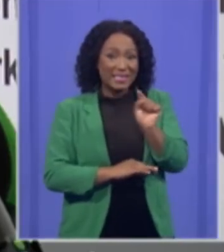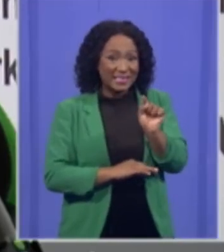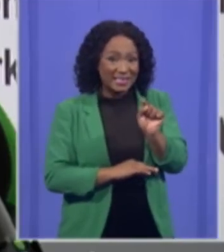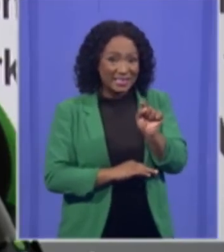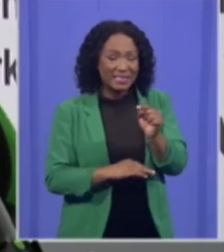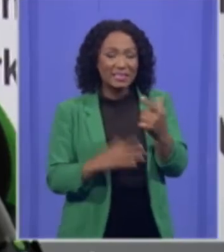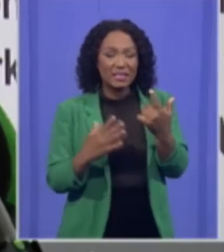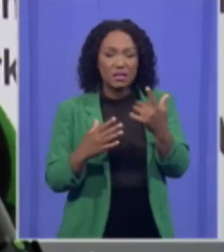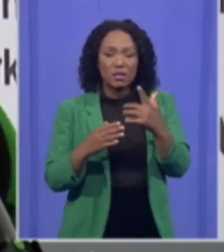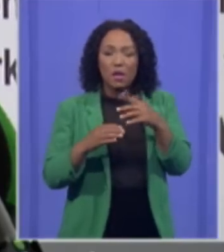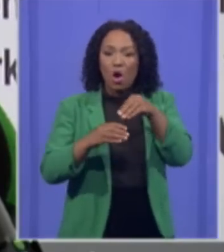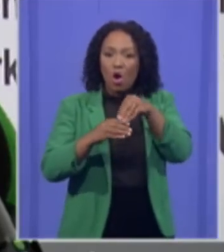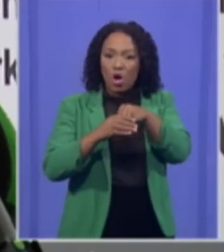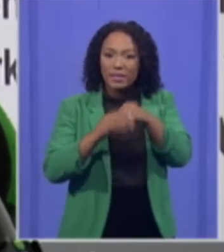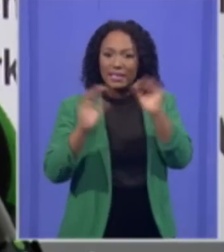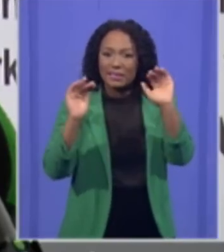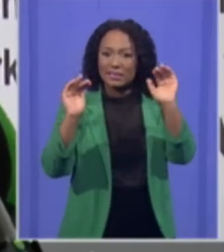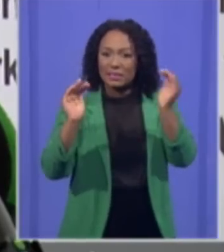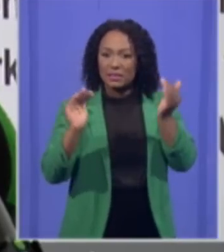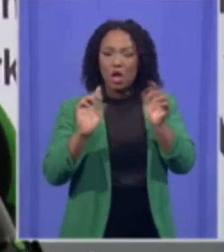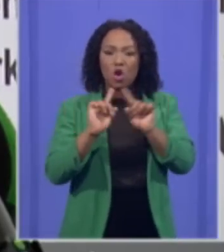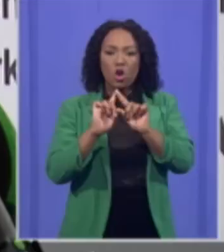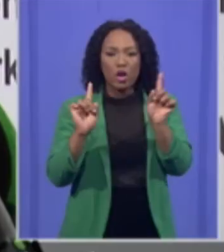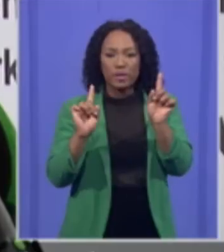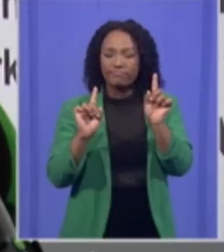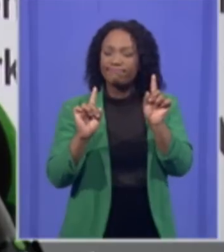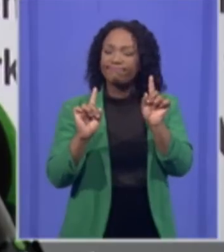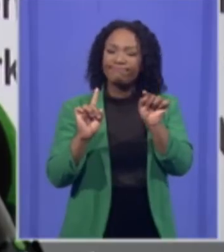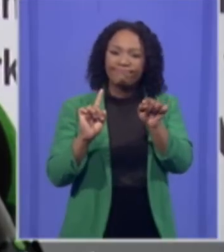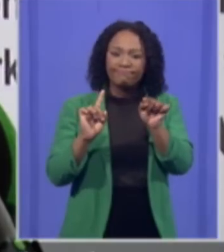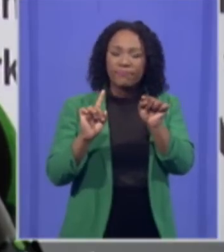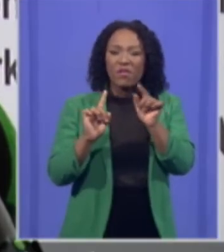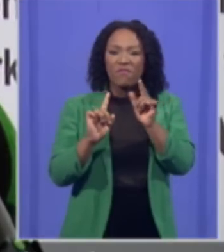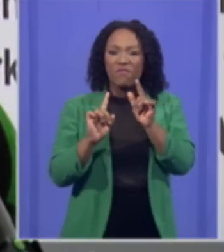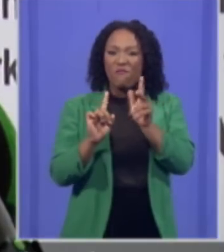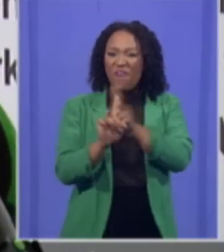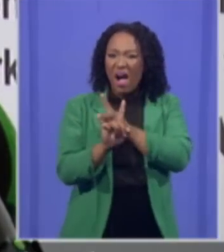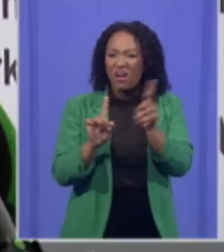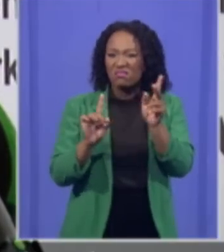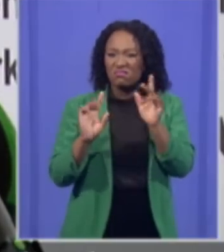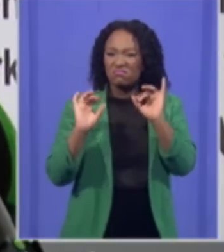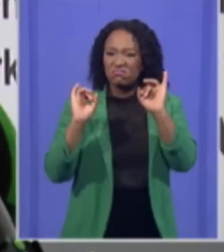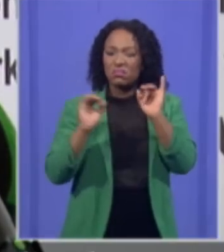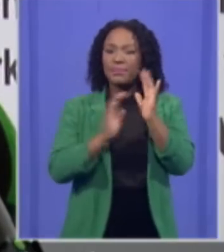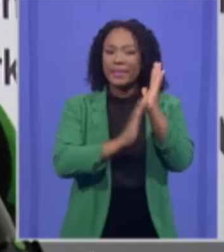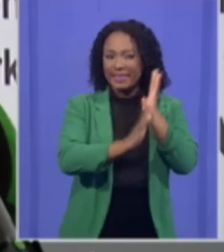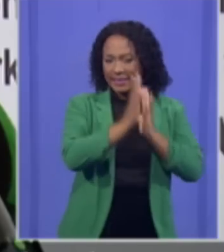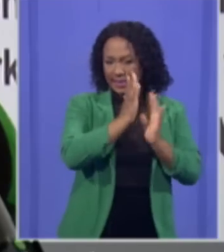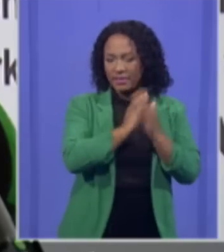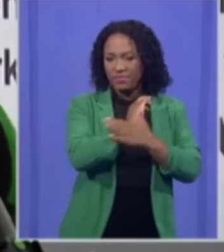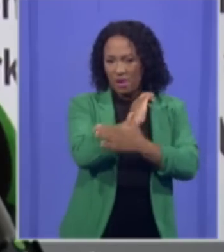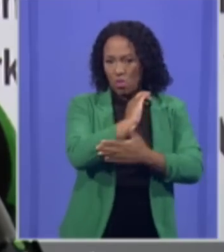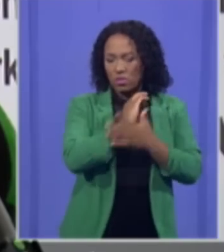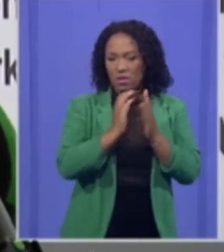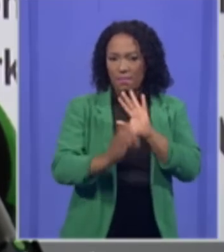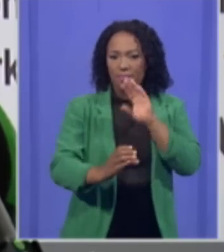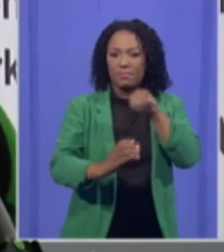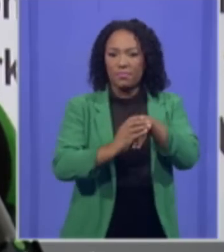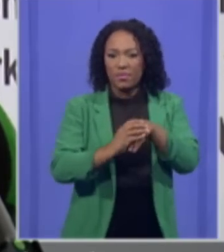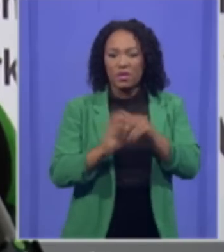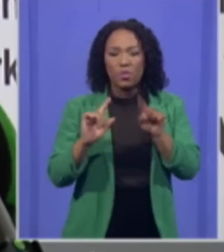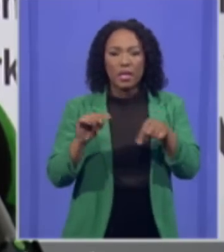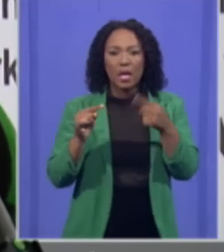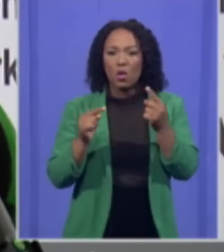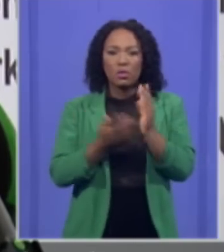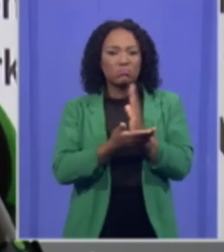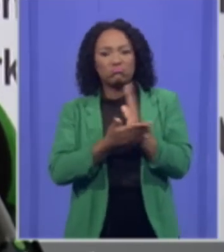its context, is not inflammatory. It is part of the history of this country, and it cannot just be washed